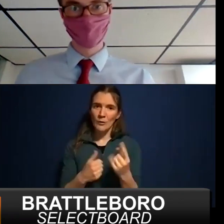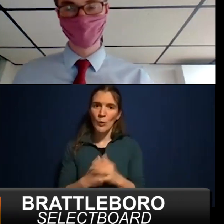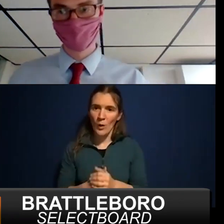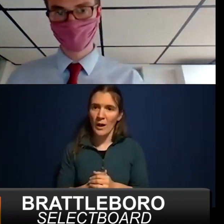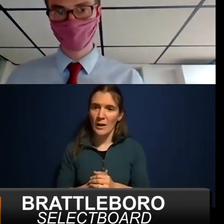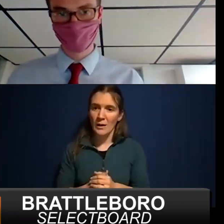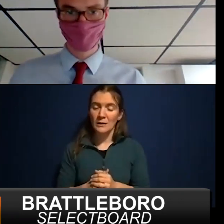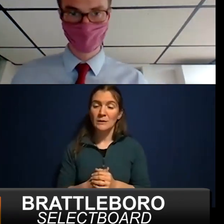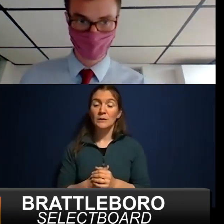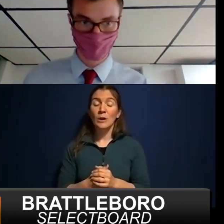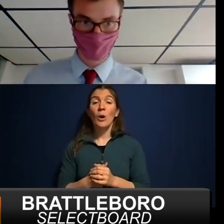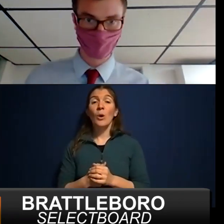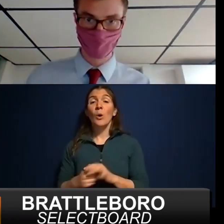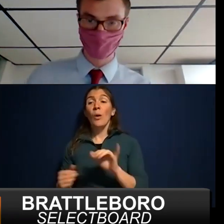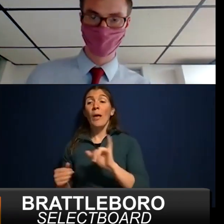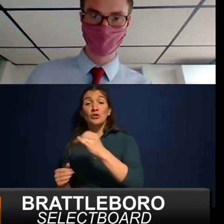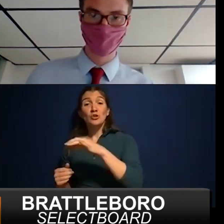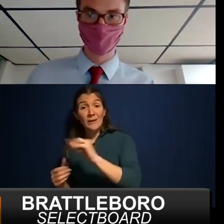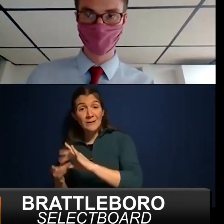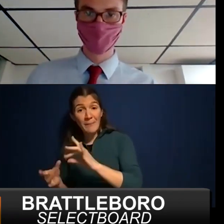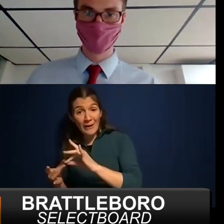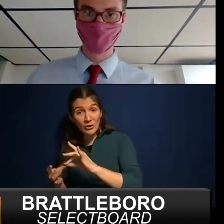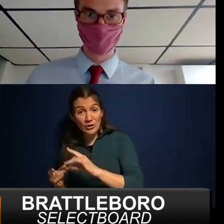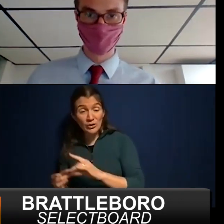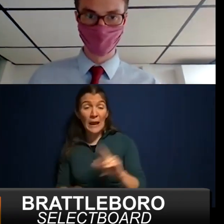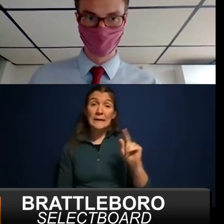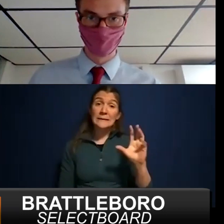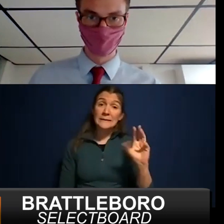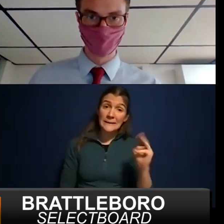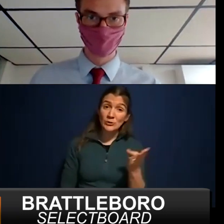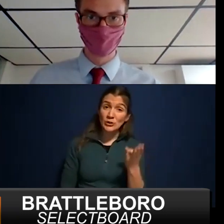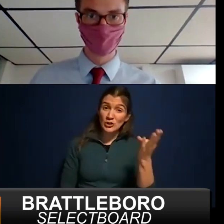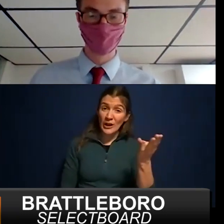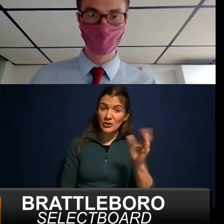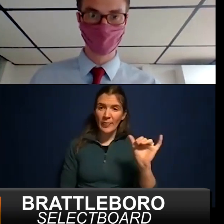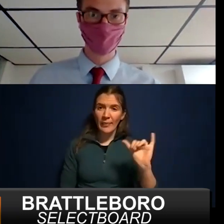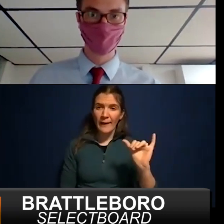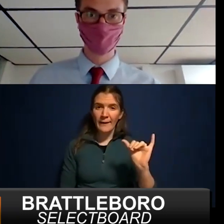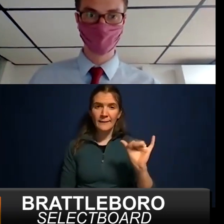and Tim's suggestion would be kind of the,